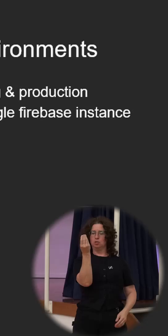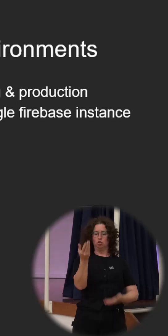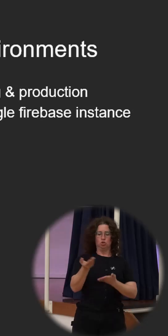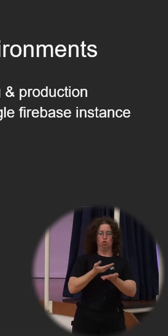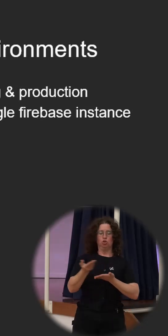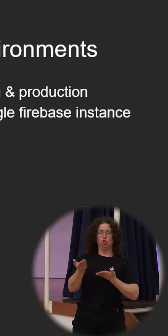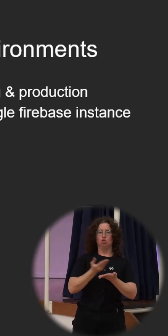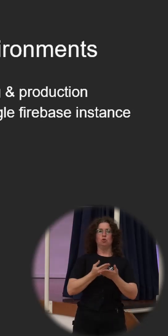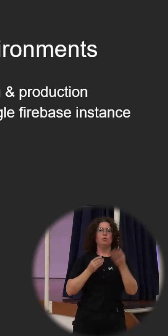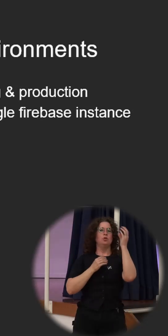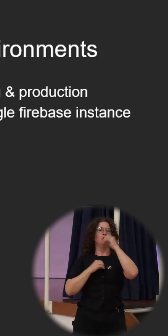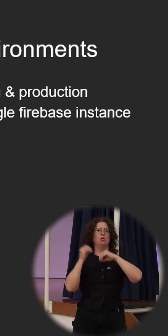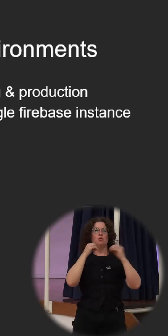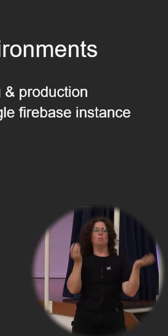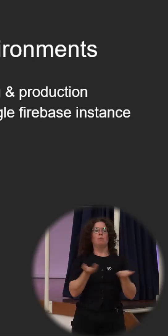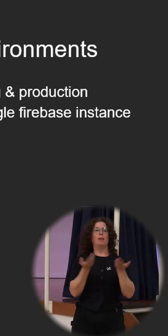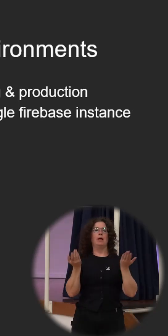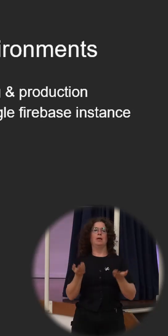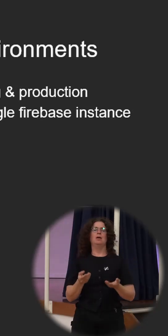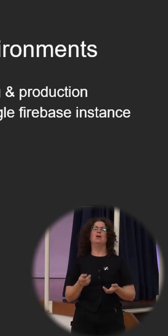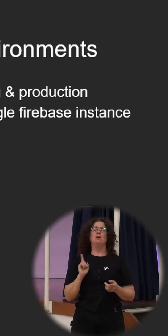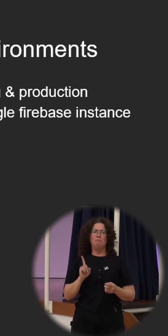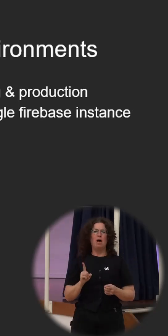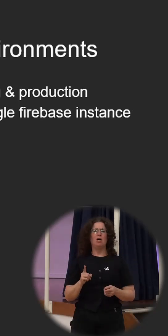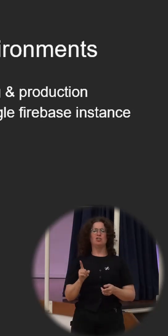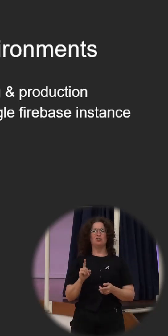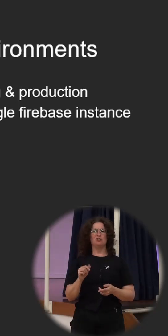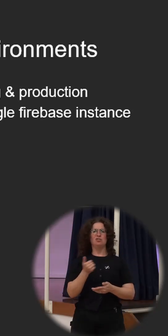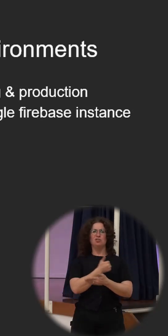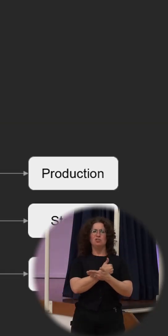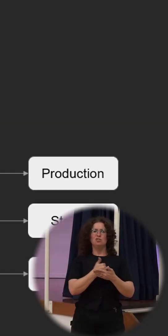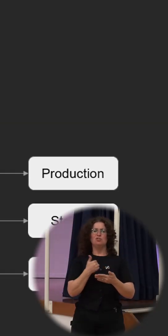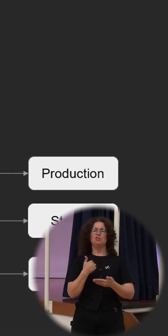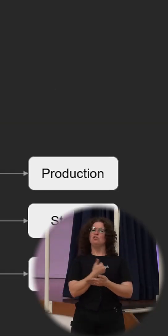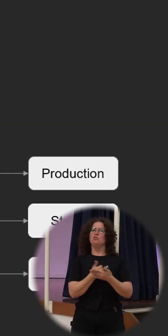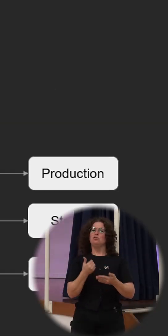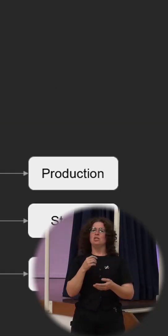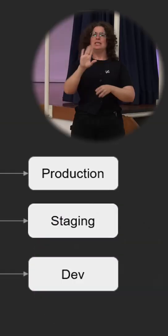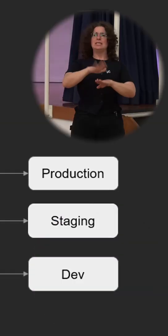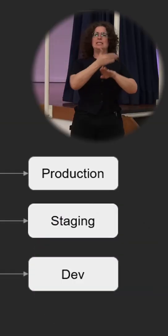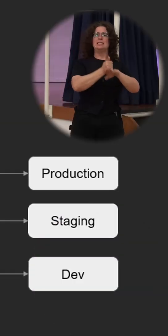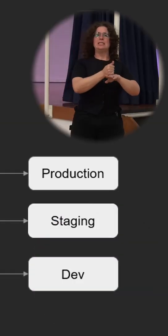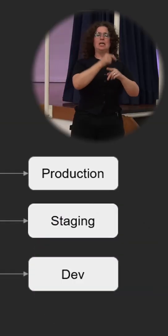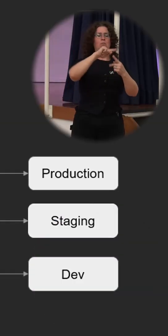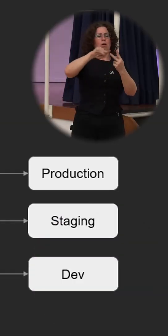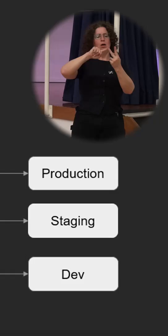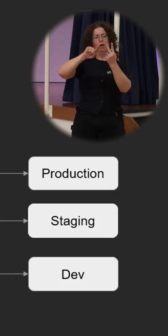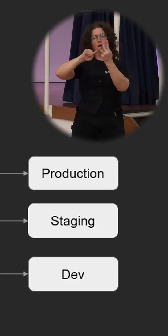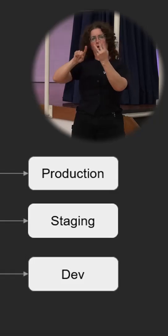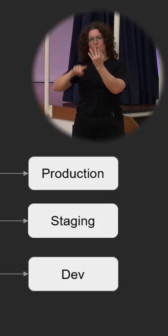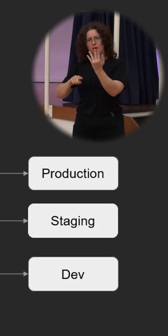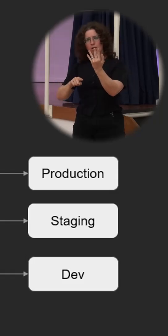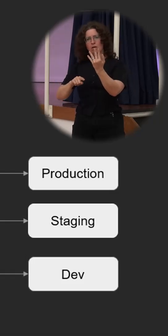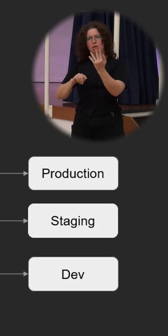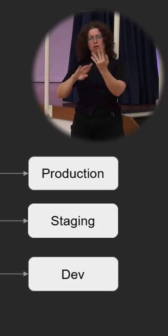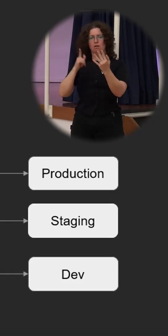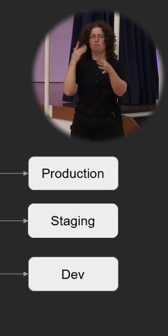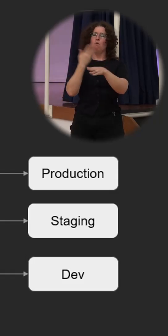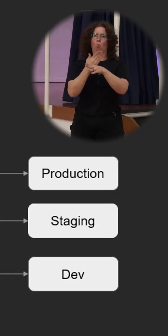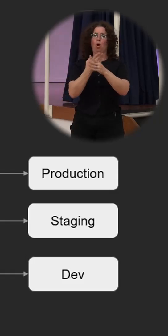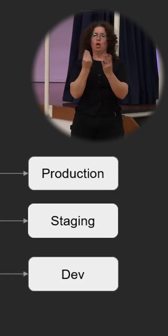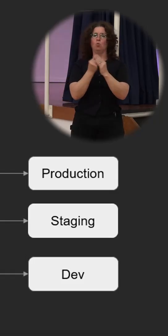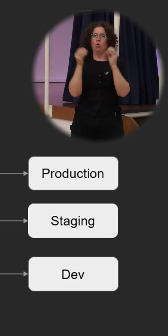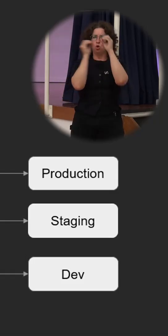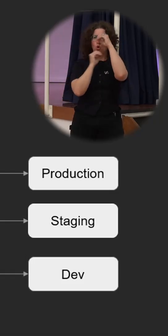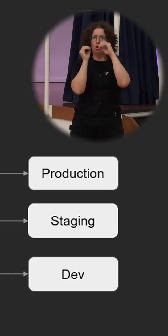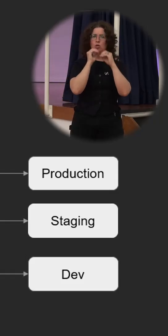the common wisdom is to set up multiple Firebase projects which will have their own instances of Google to get working. So the